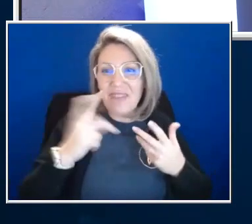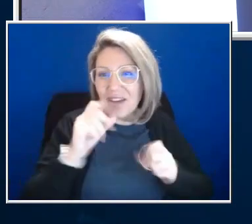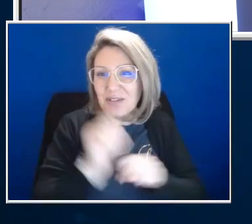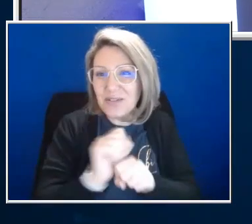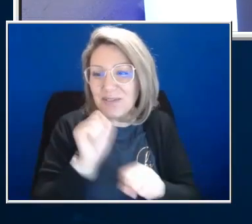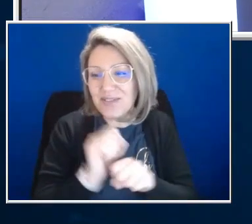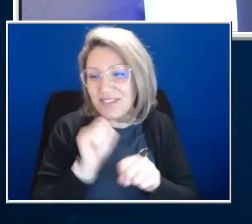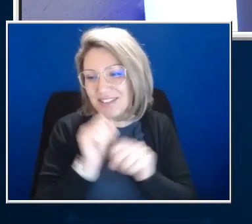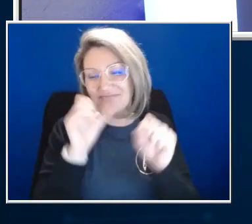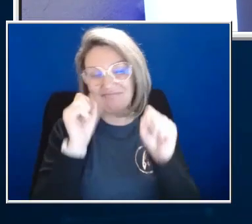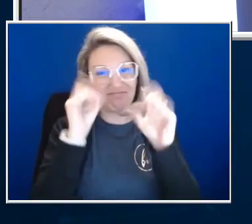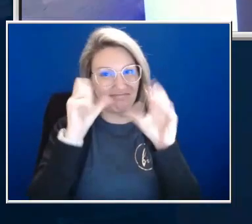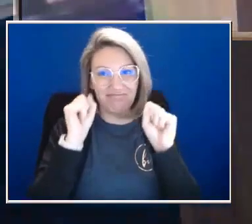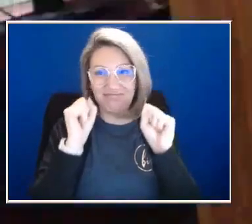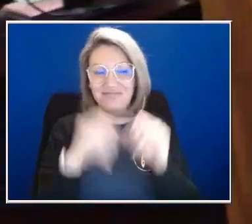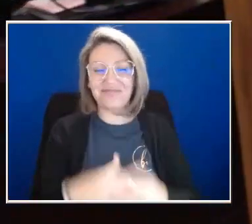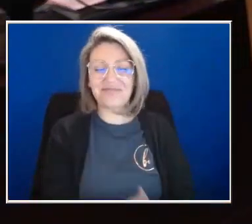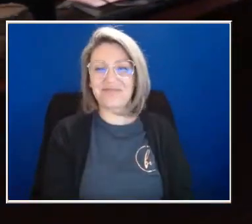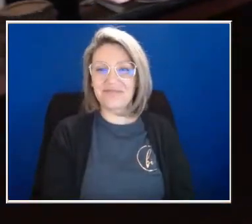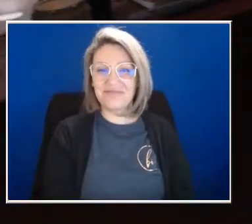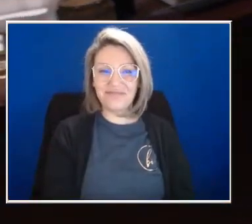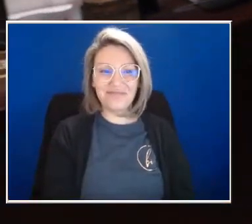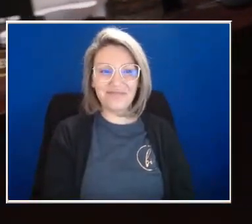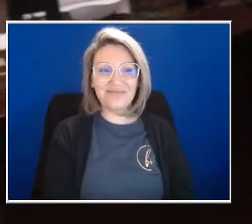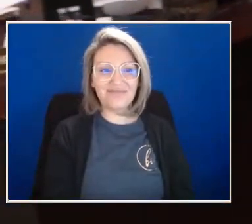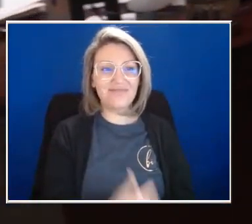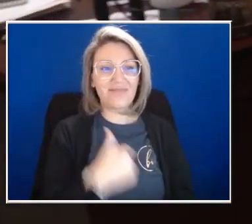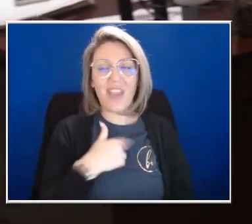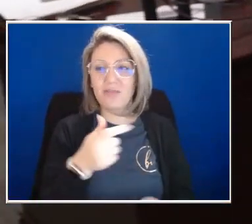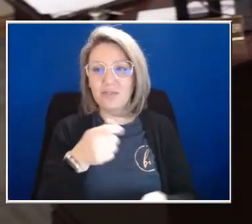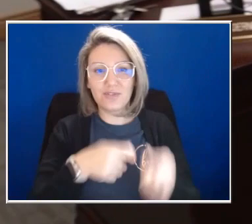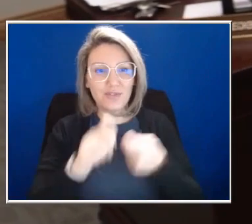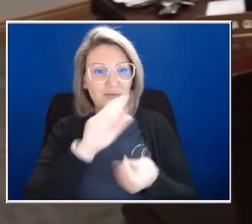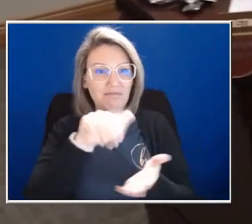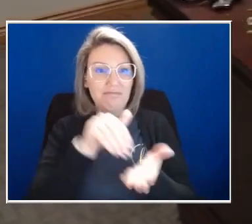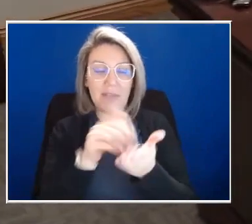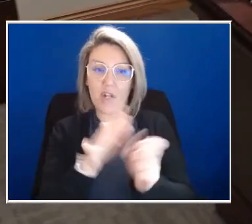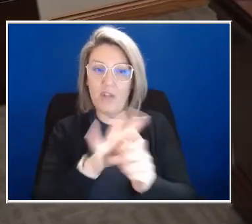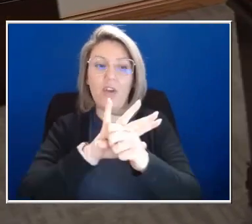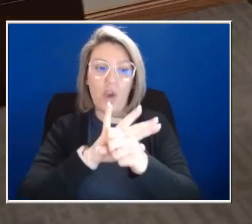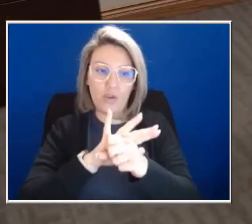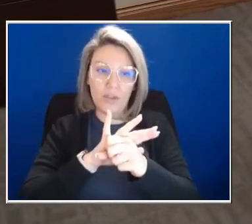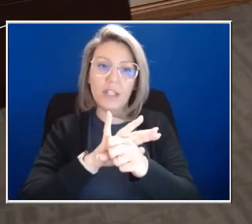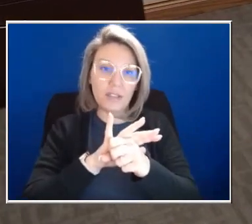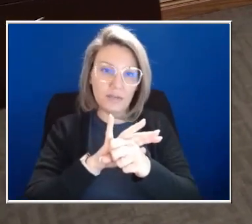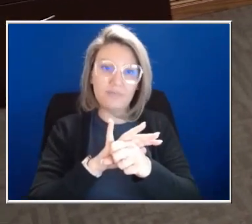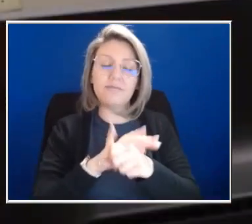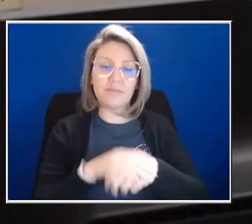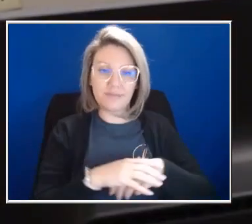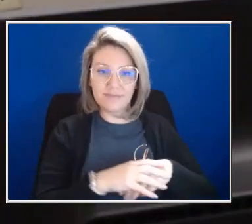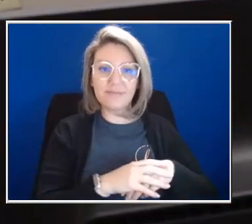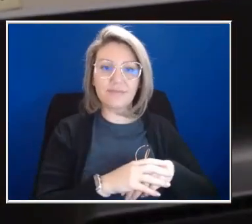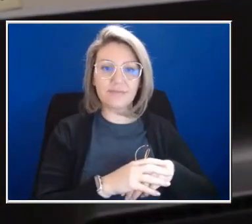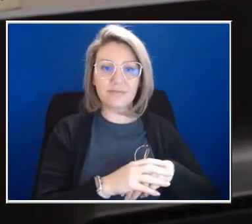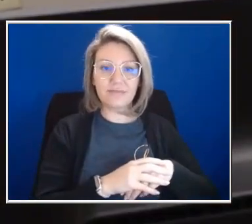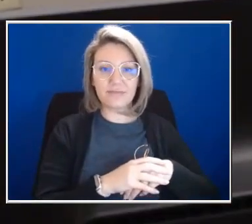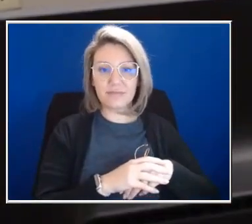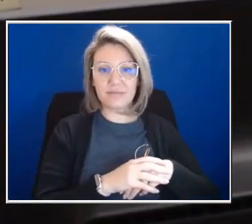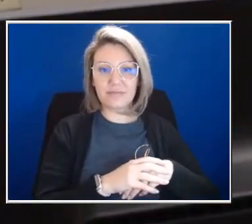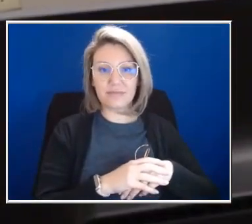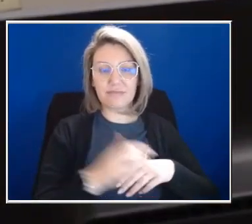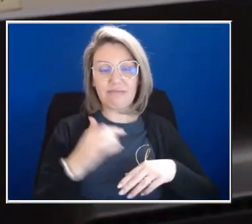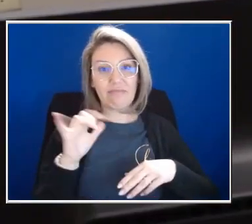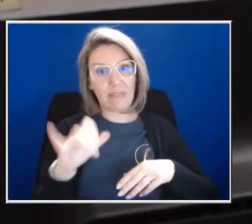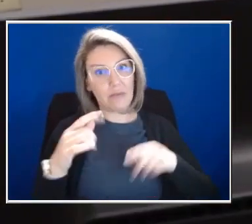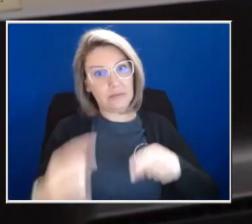Amazing. I got transplanted right in the middle of COVID, and it was, that was a struggle in